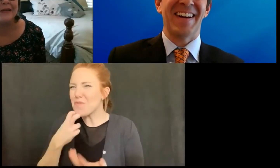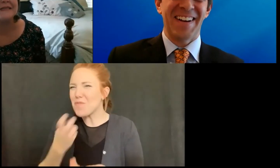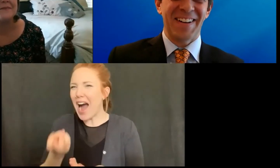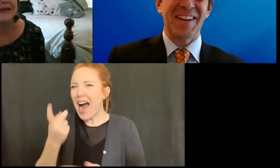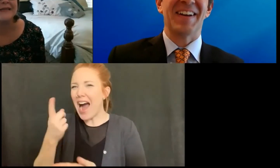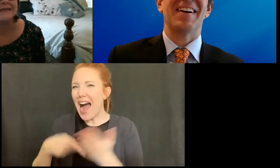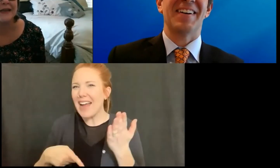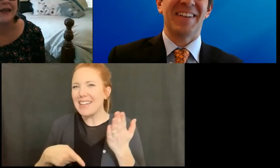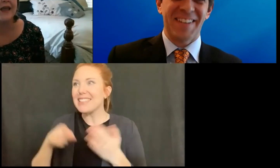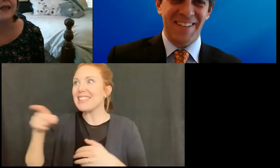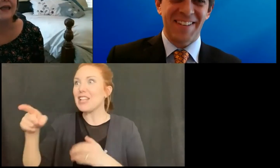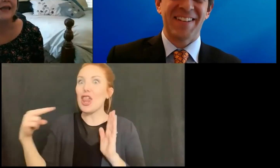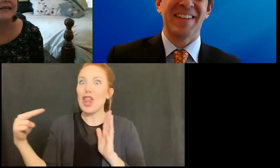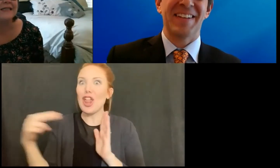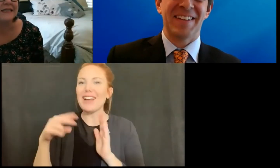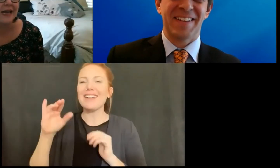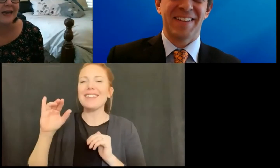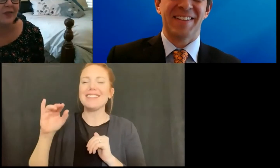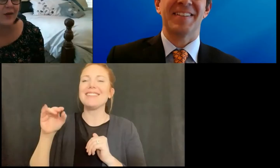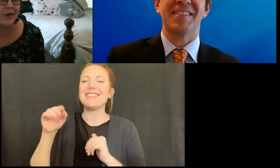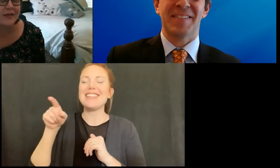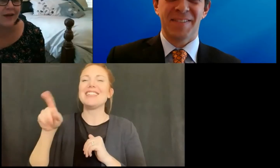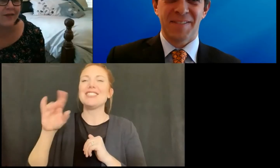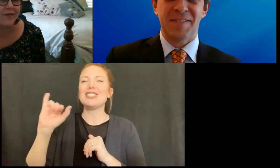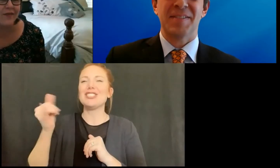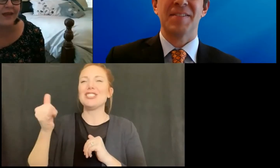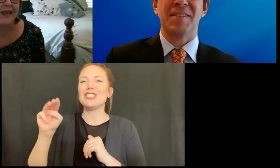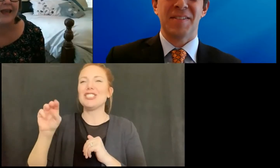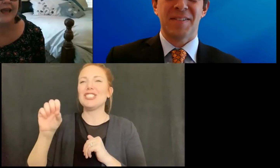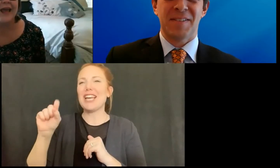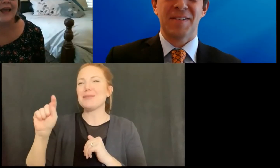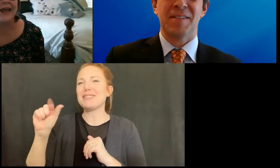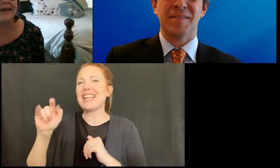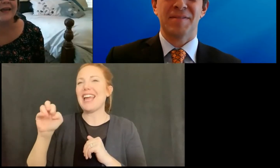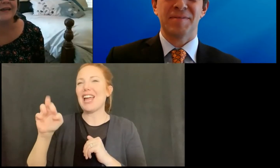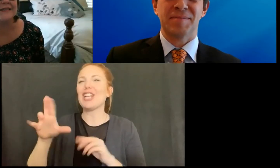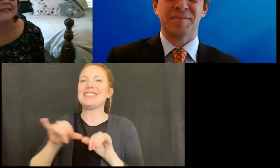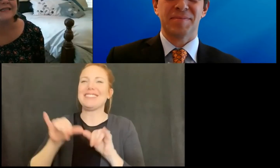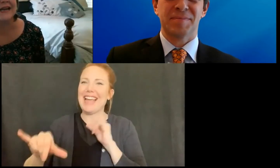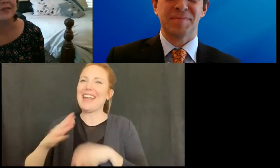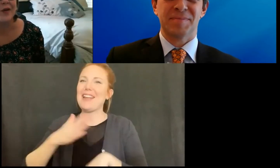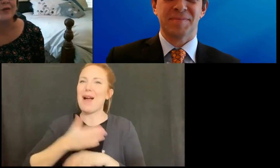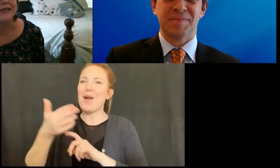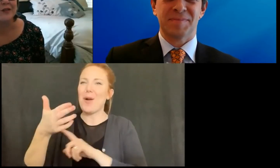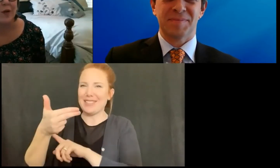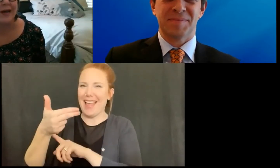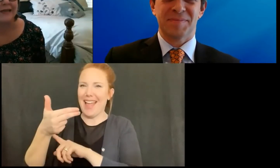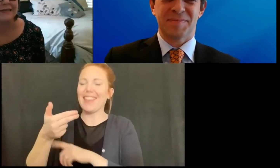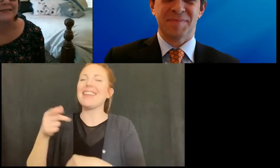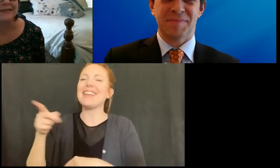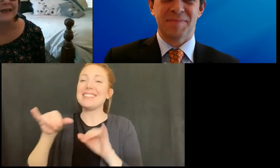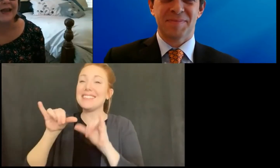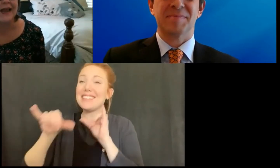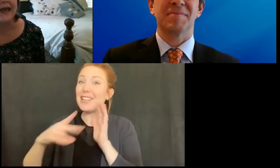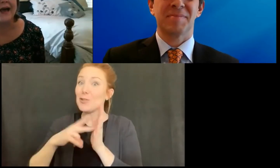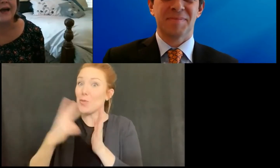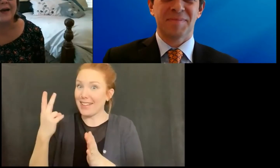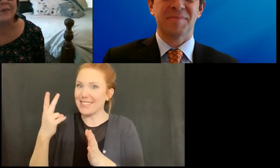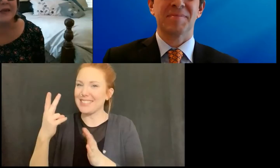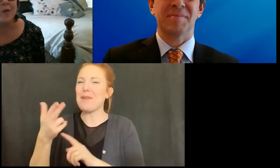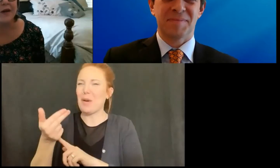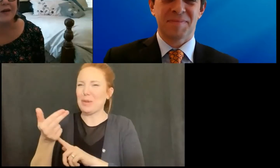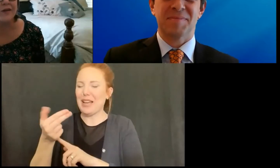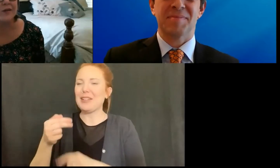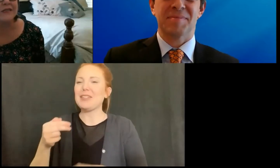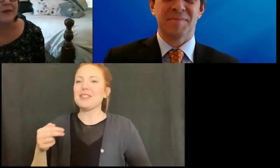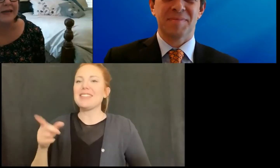up. He's amazing." He stayed at the hotel, and he stayed at the hotel twice.